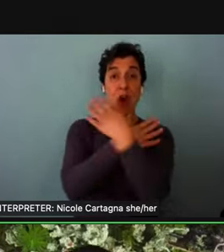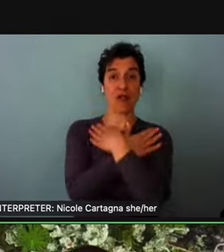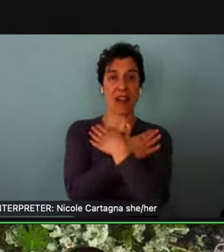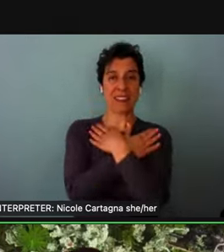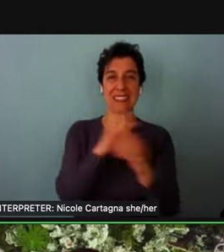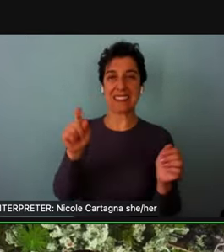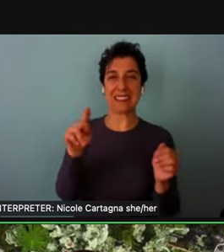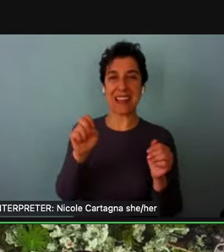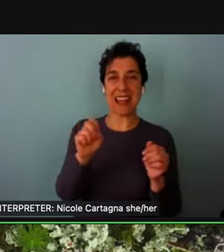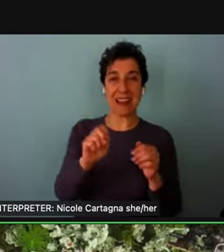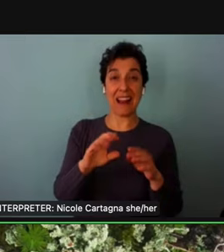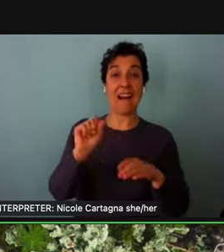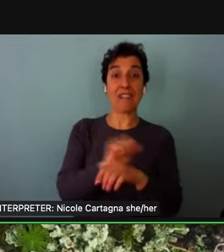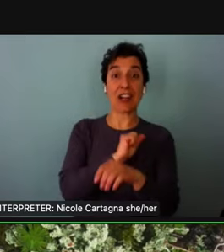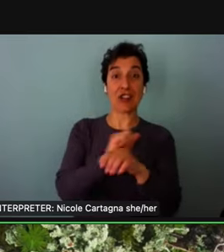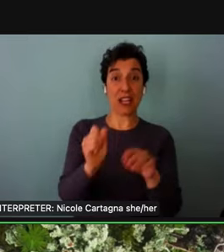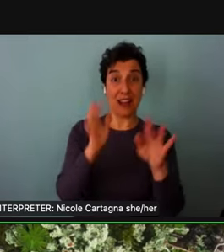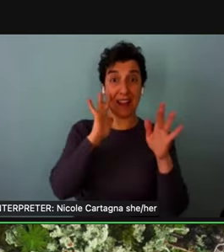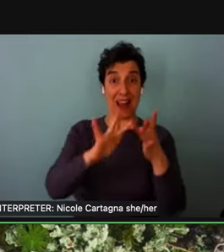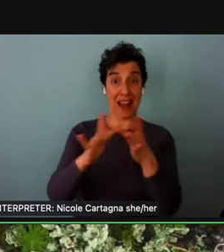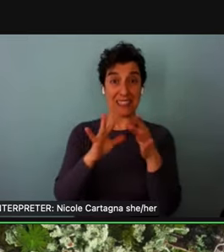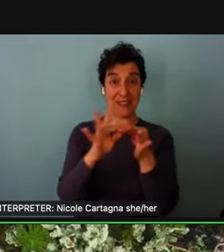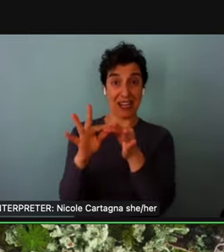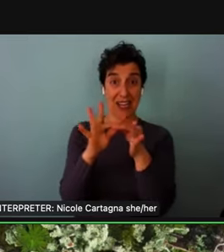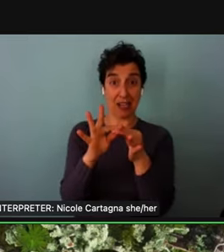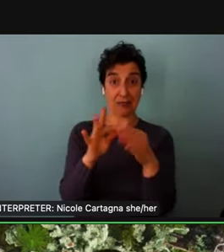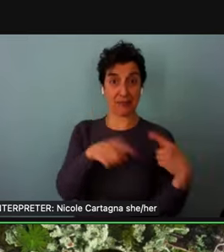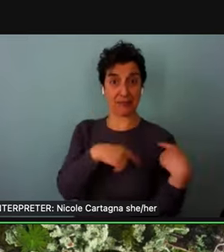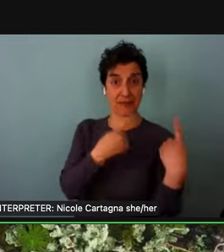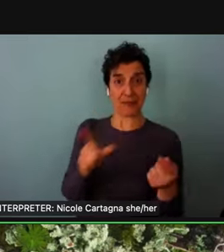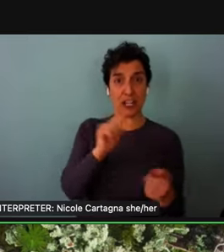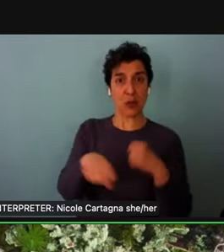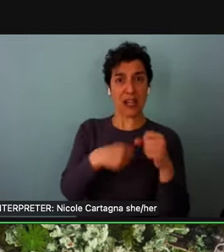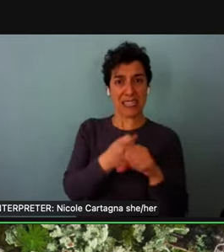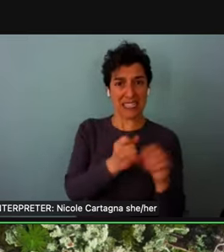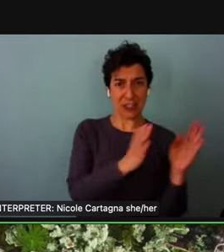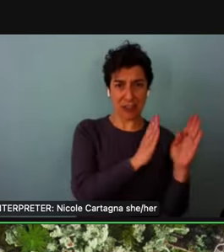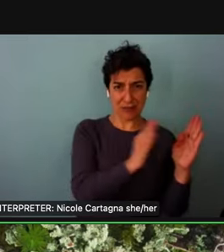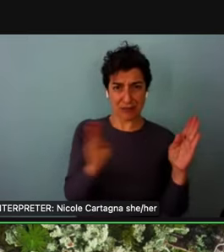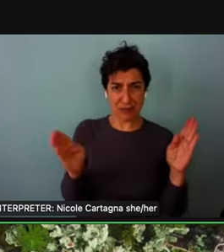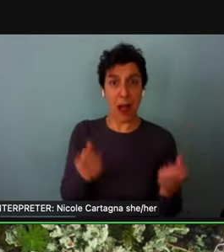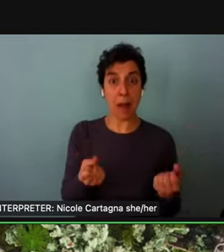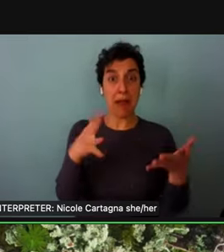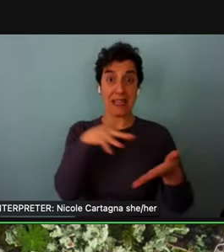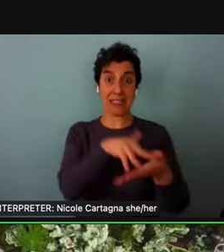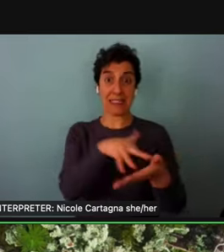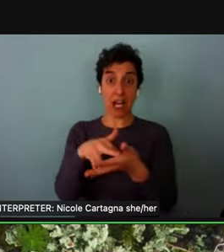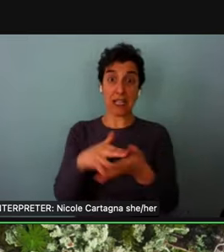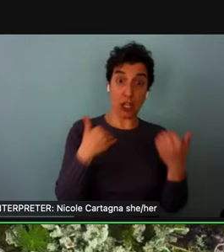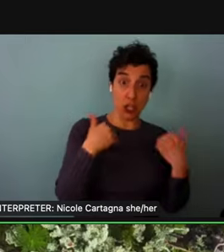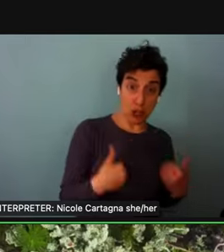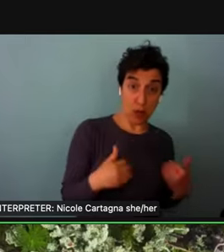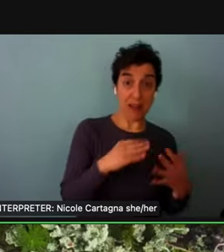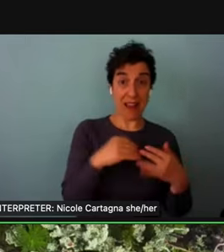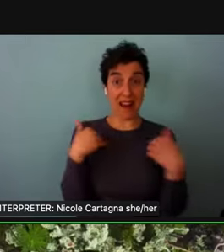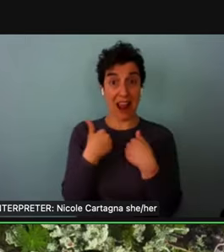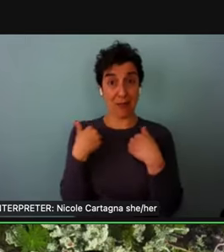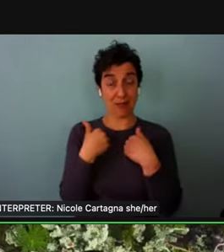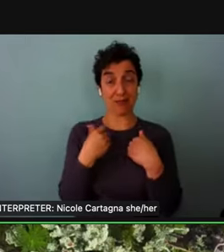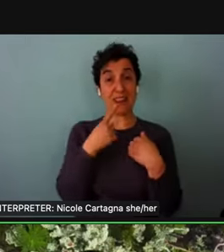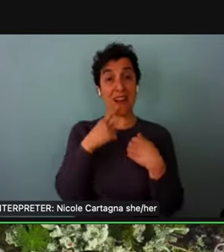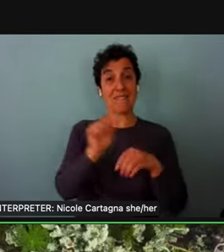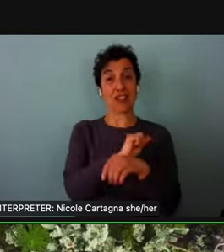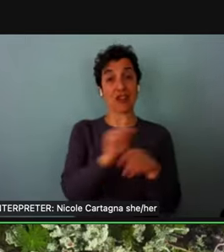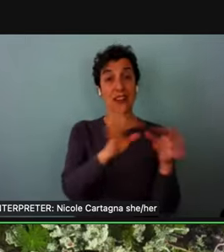connectivity. And over the past 20 years, there are many studies in humans and animals suggesting that functional connectivity can